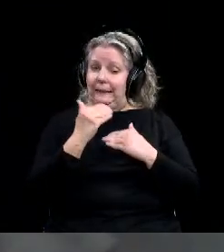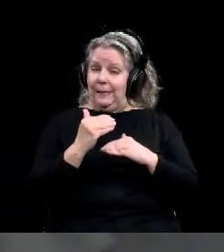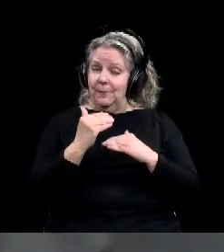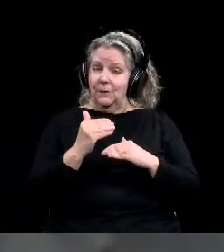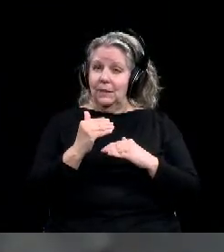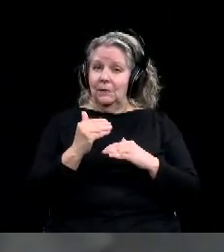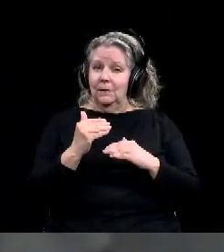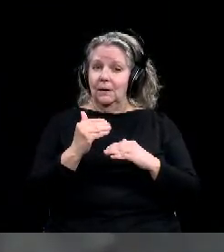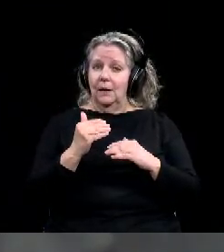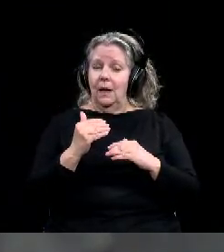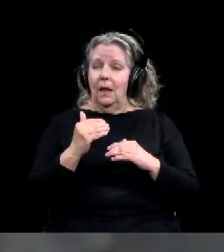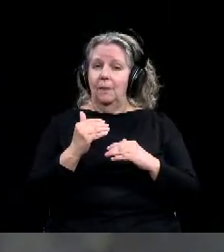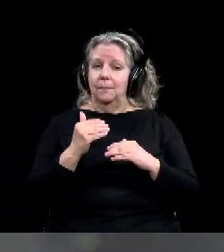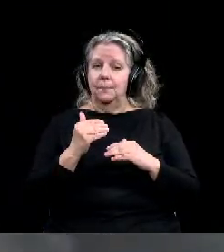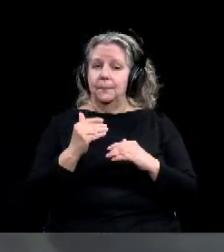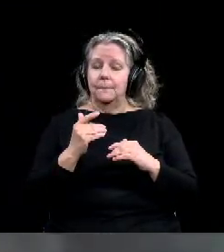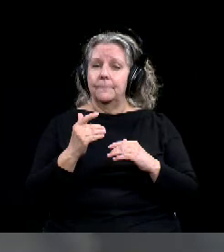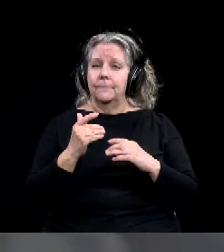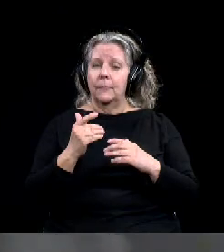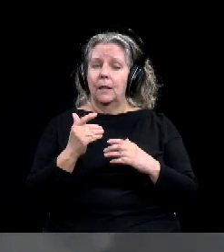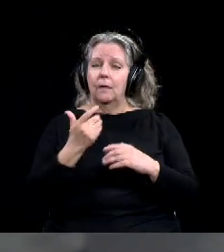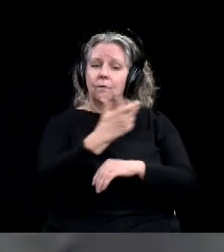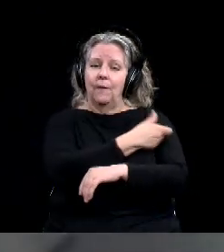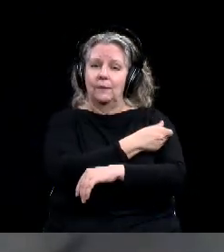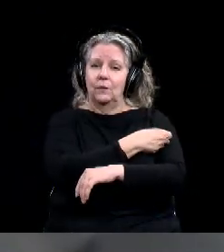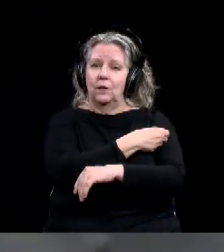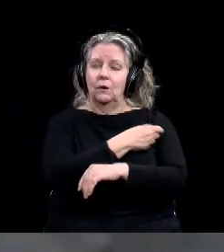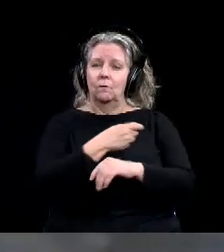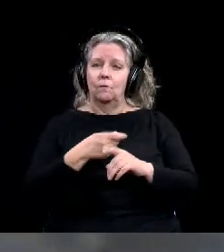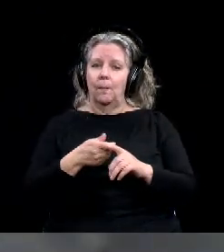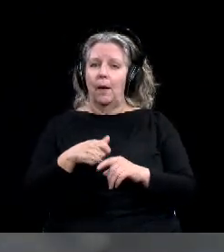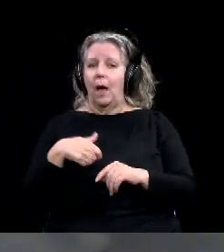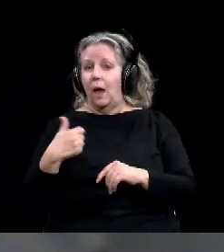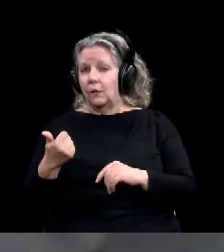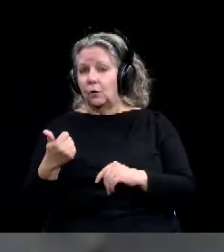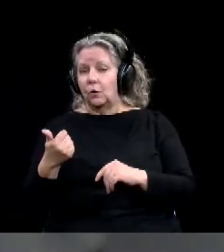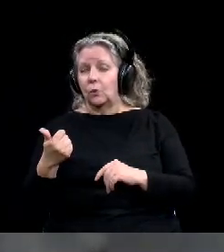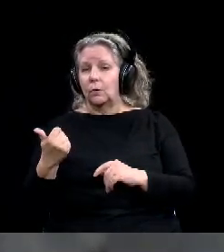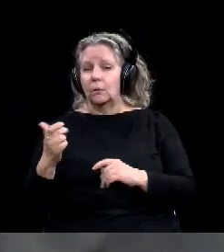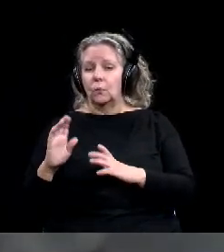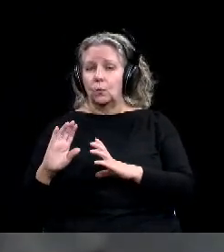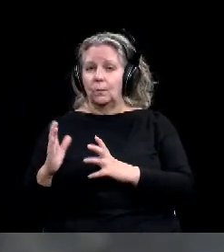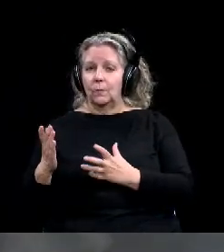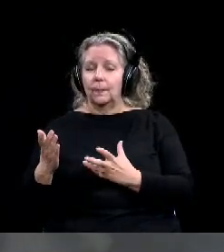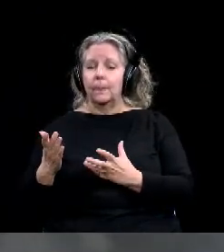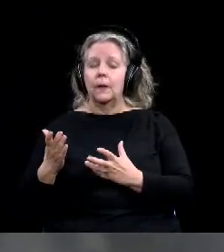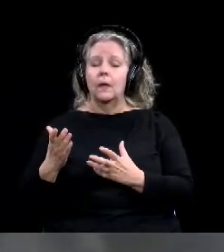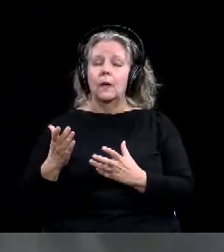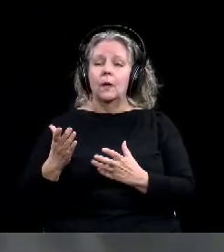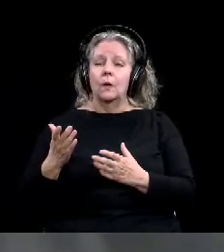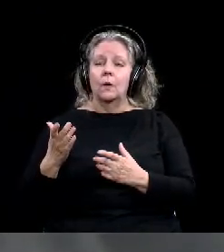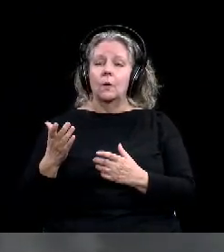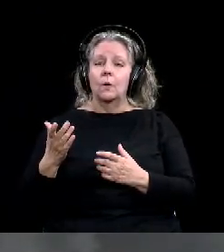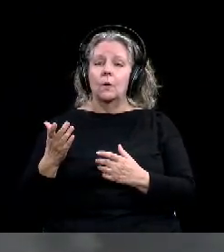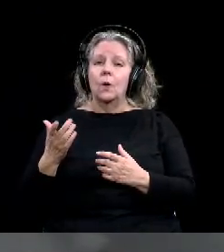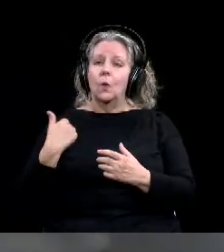due diligence, we realized that there has been platforms available internally, and we have been